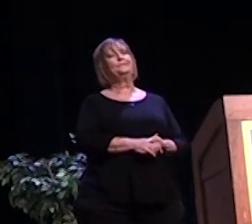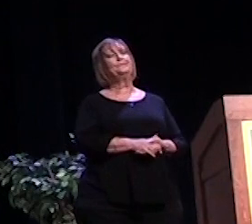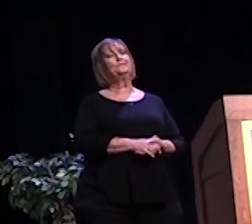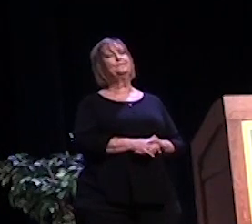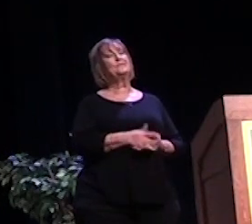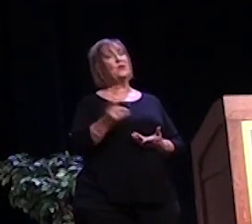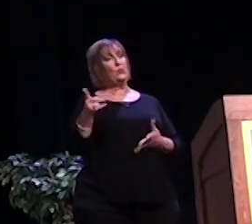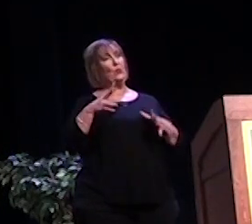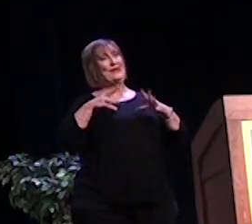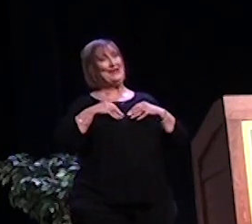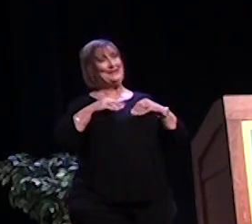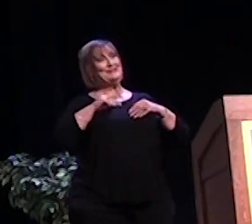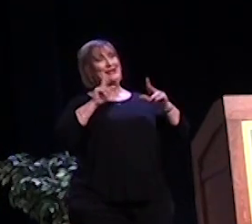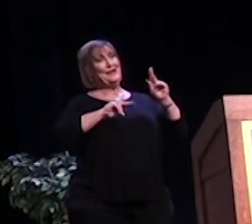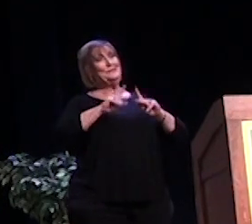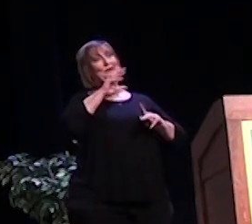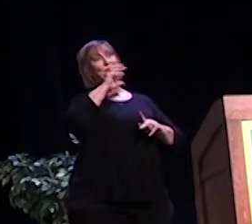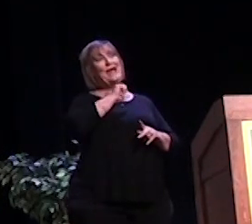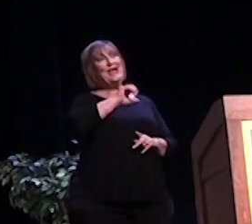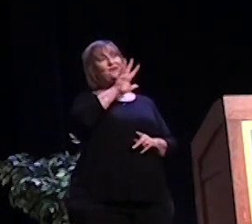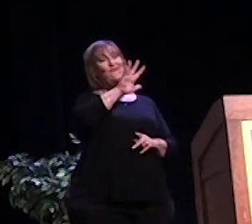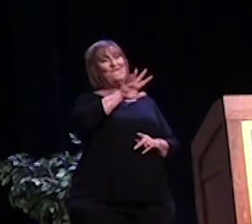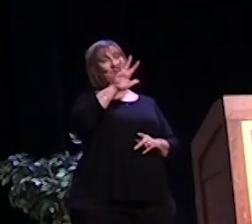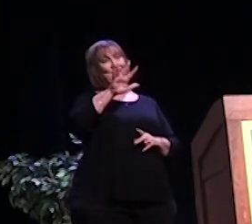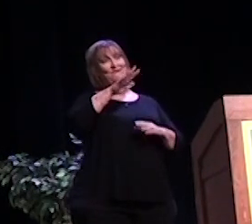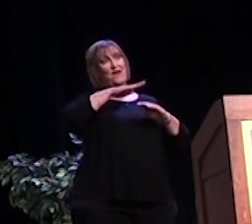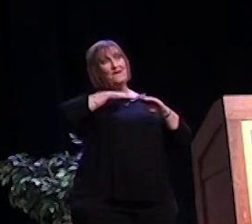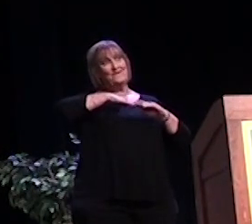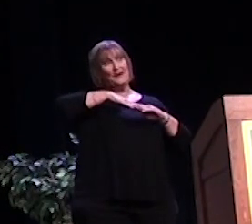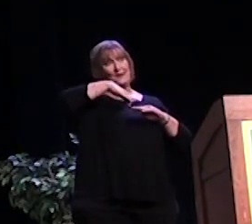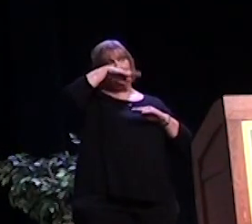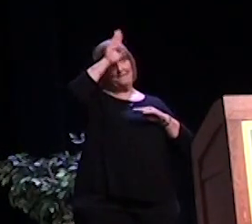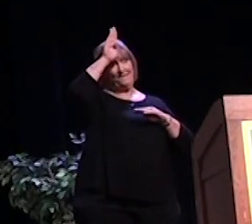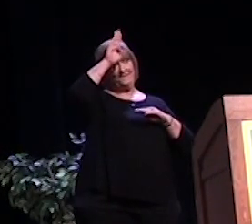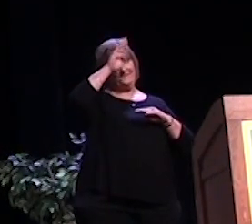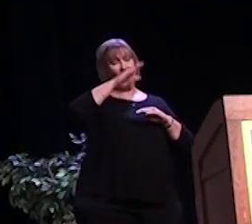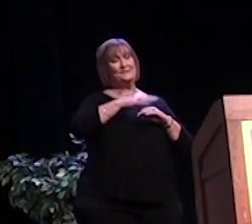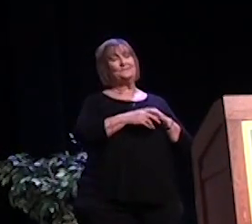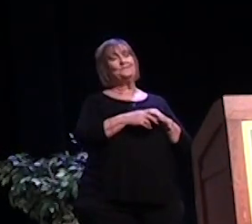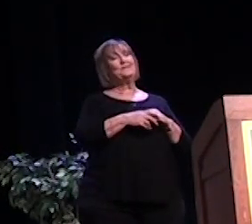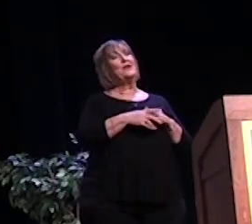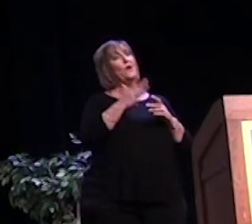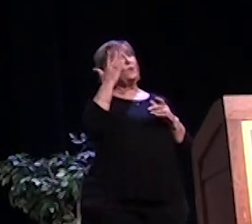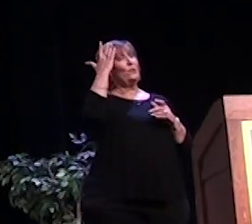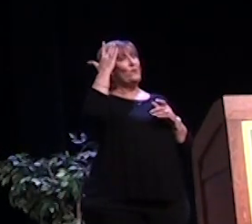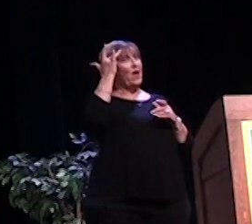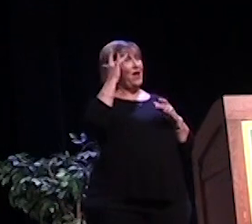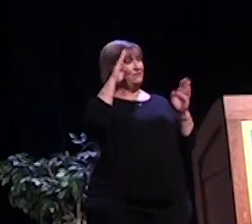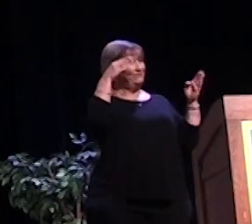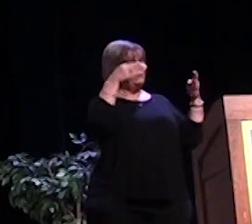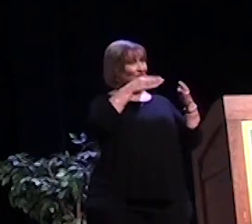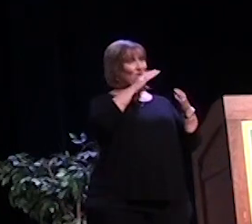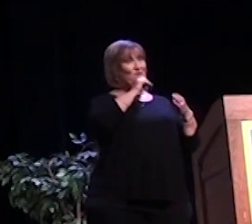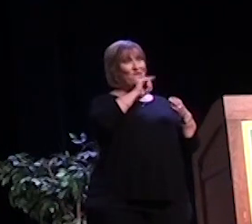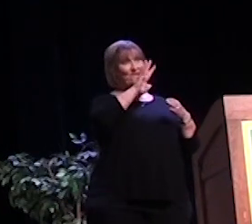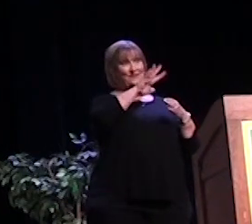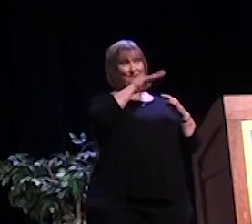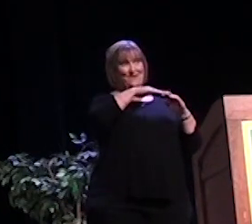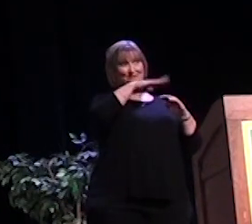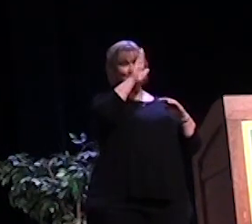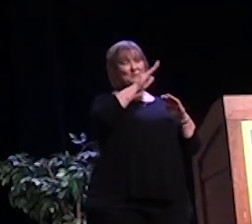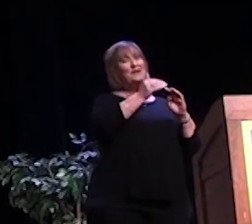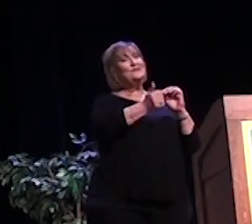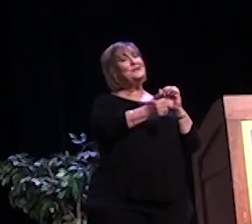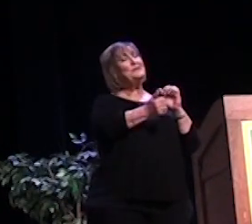So we're taking folks that are 55 years and older, and we feel that those are the most vulnerable individuals in San Antonio. Right?